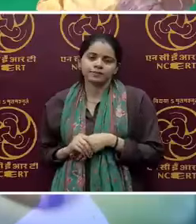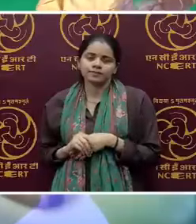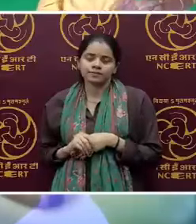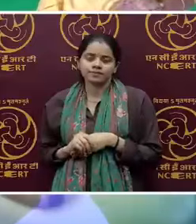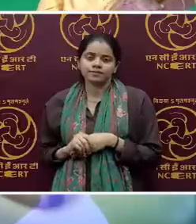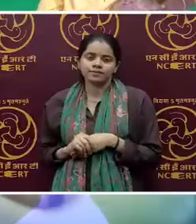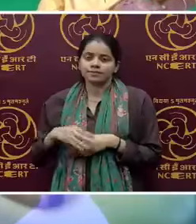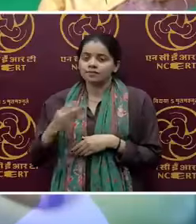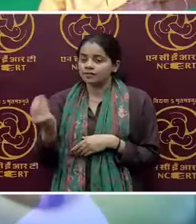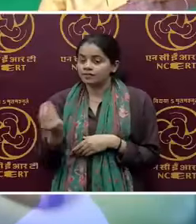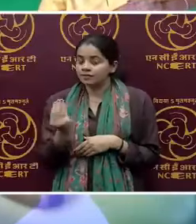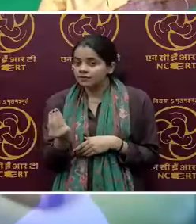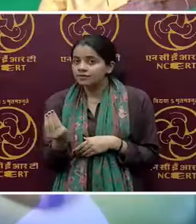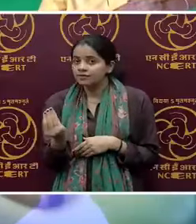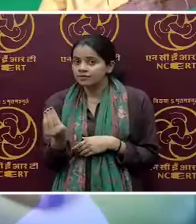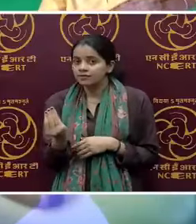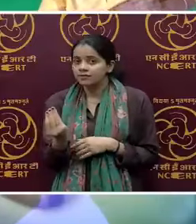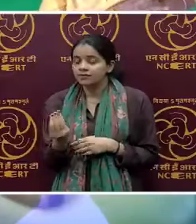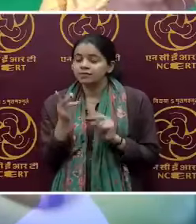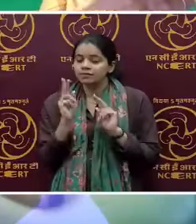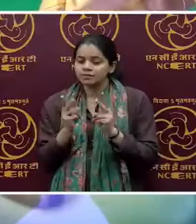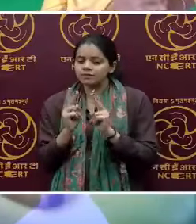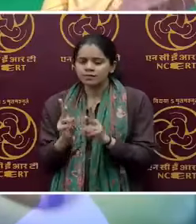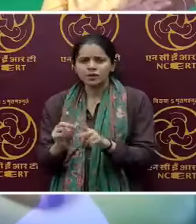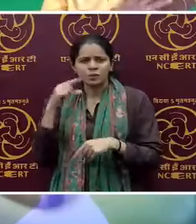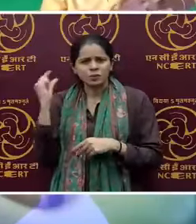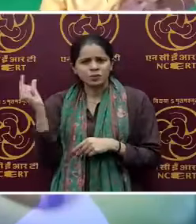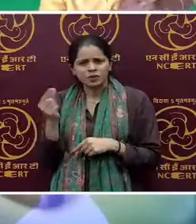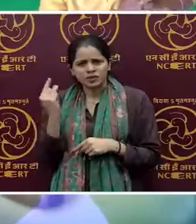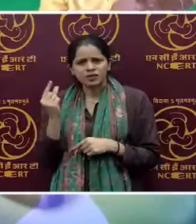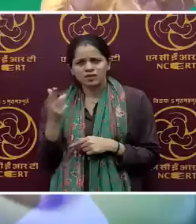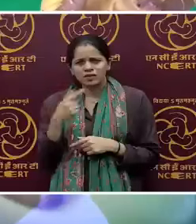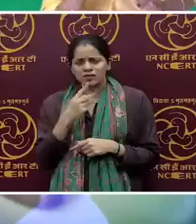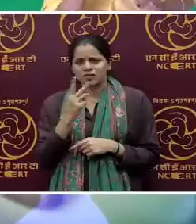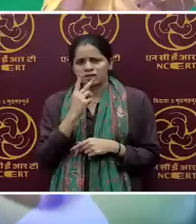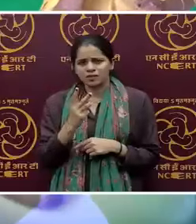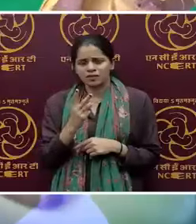there is something that is commonly used is NCERT, which